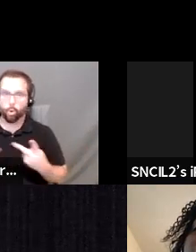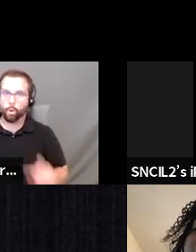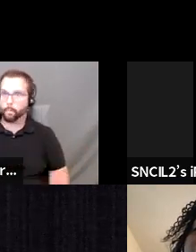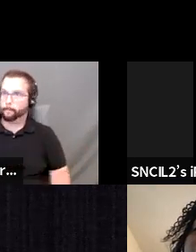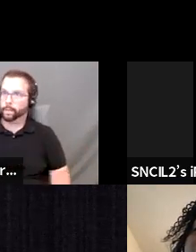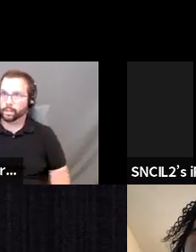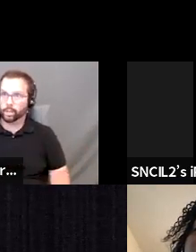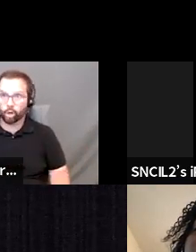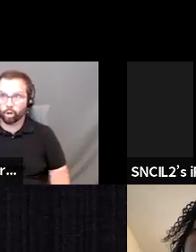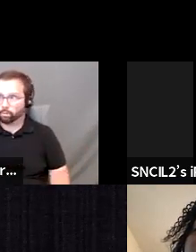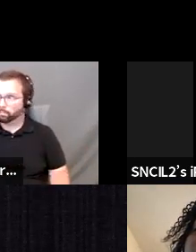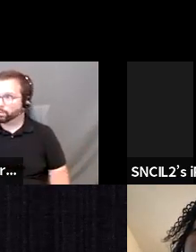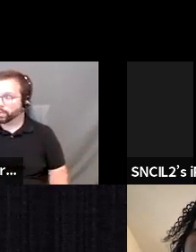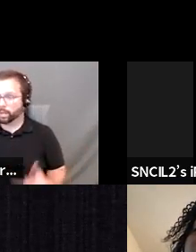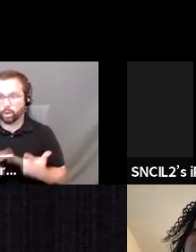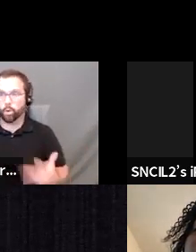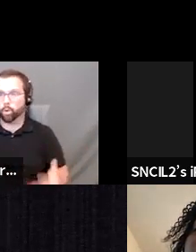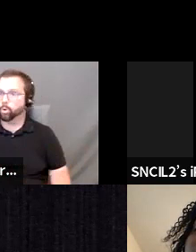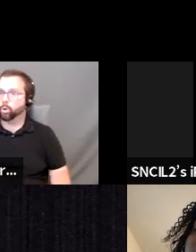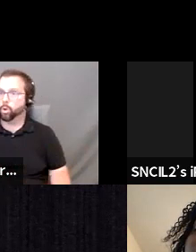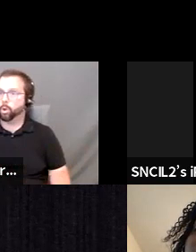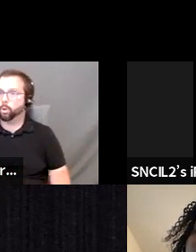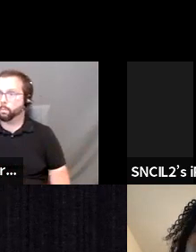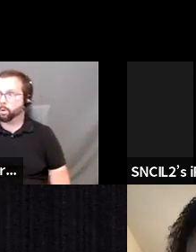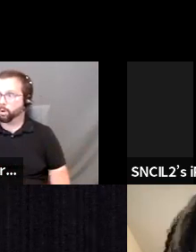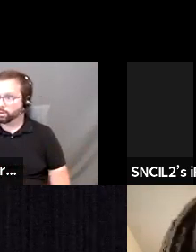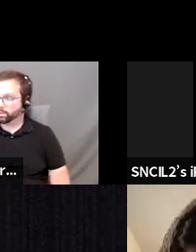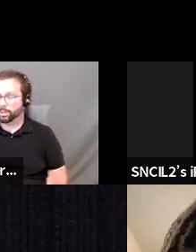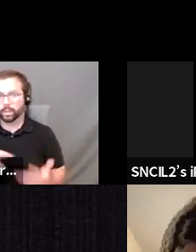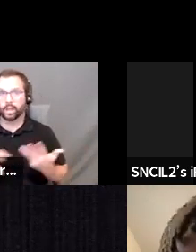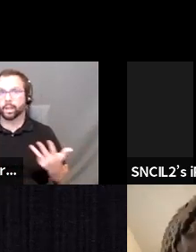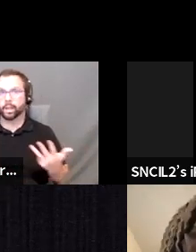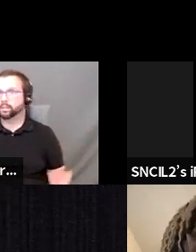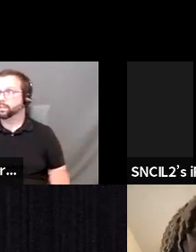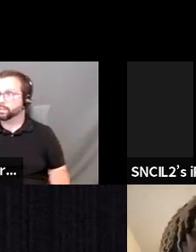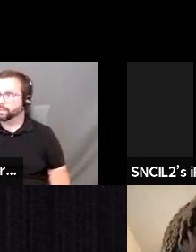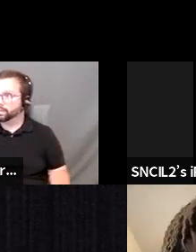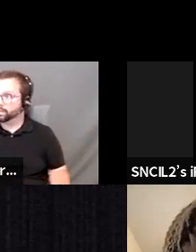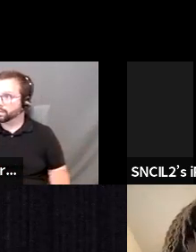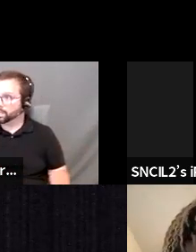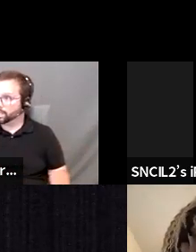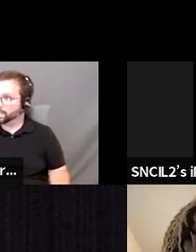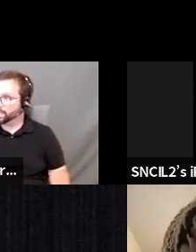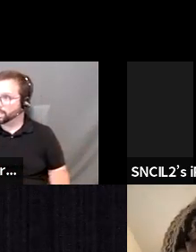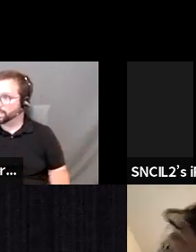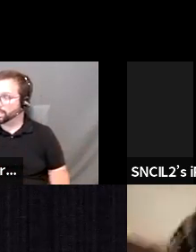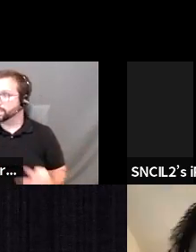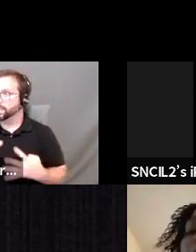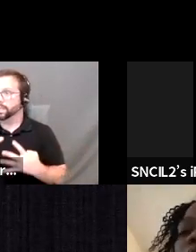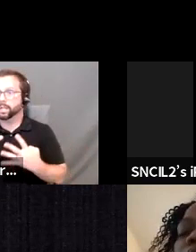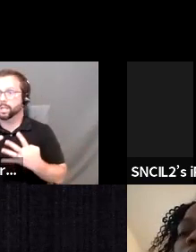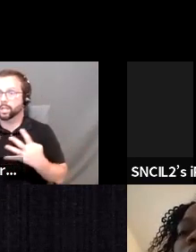Columbus, Montana, and Sydney, Montana together, it's got to be virtually. Otherwise, somebody's going to be in the car for an inordinate amount of